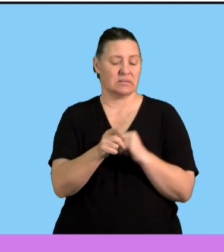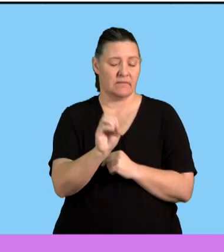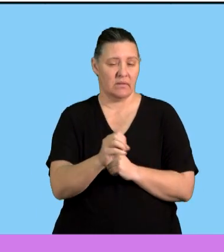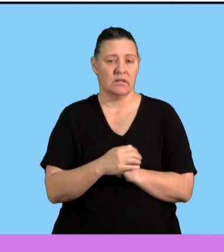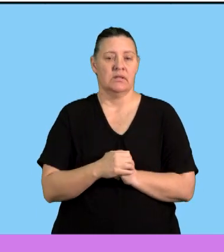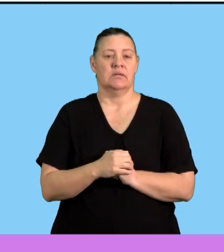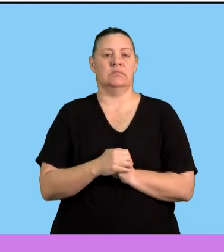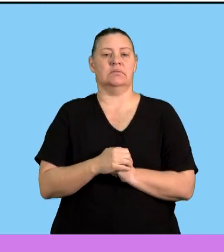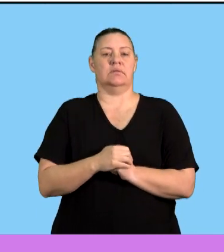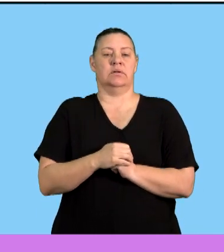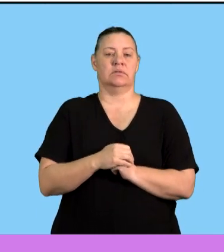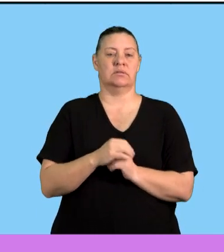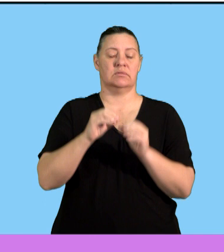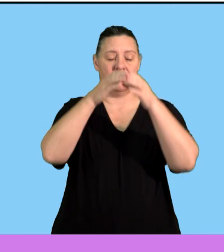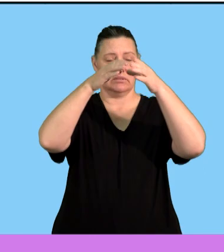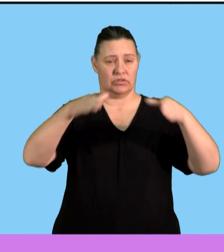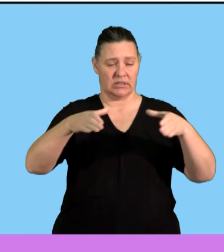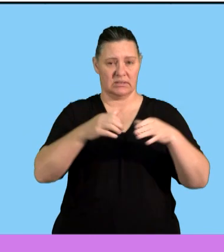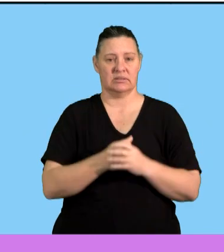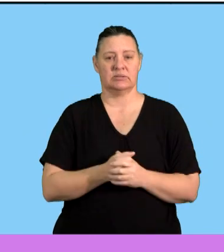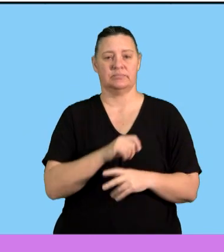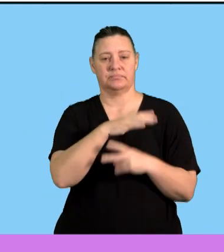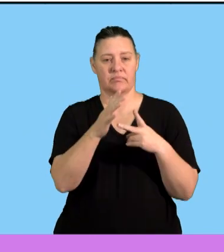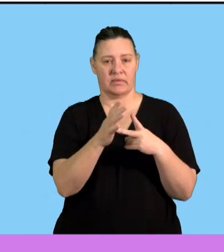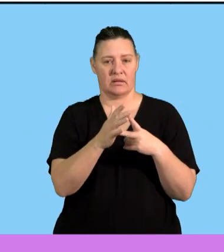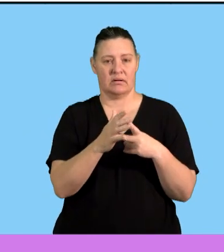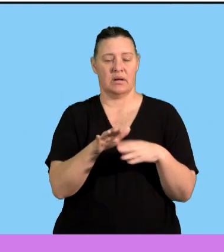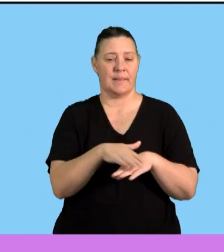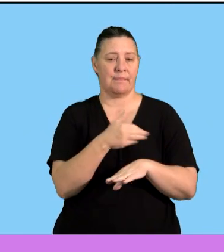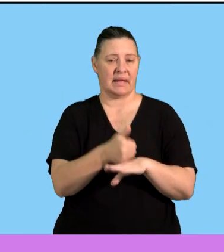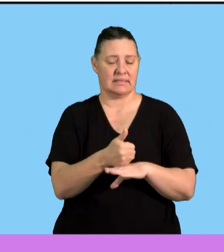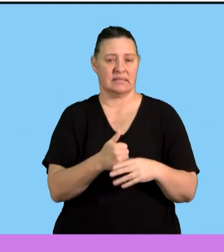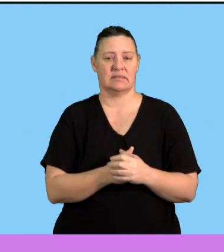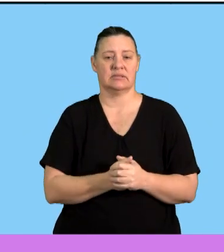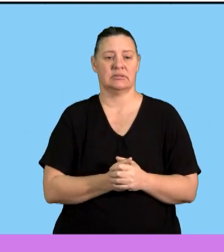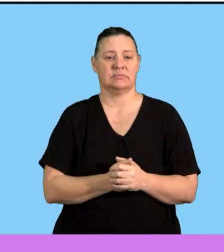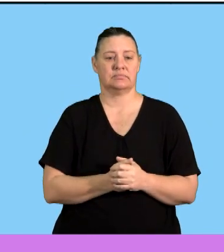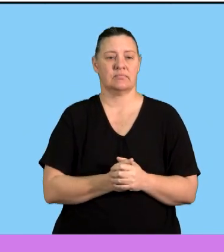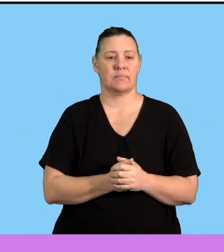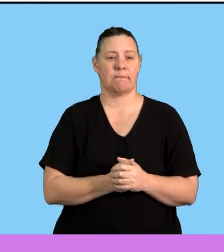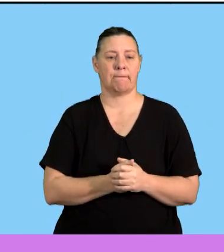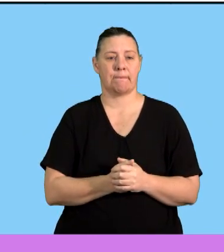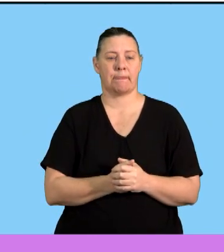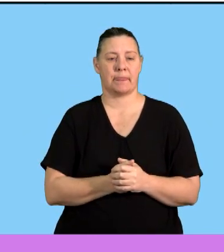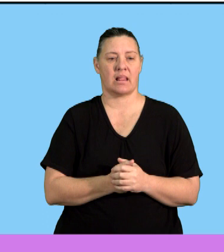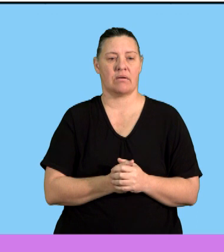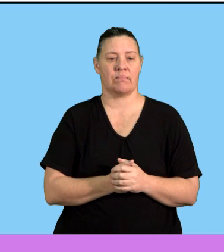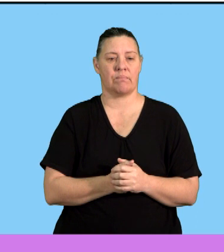first part here is the lamp shade, right? Then we have our base, right? And here you can see at the